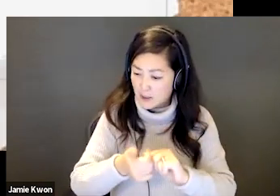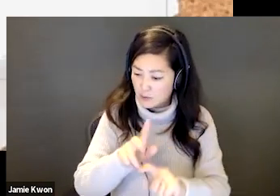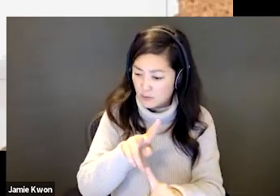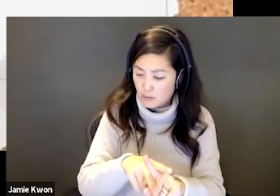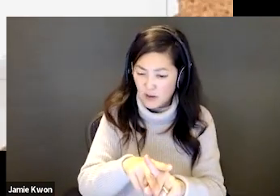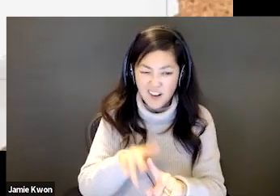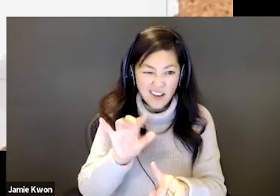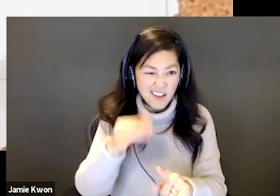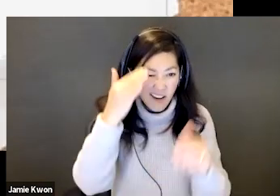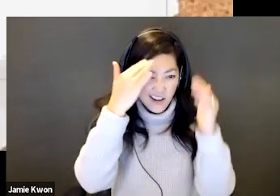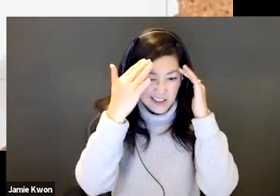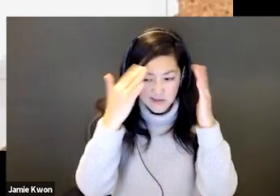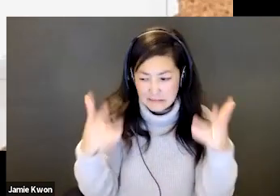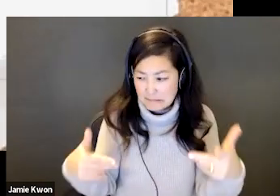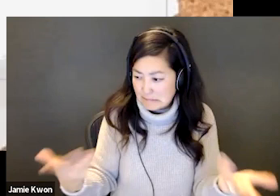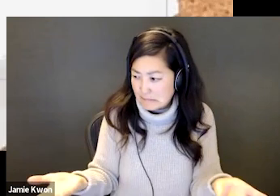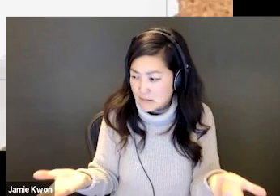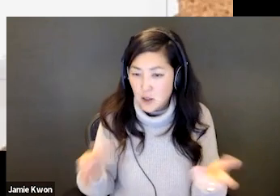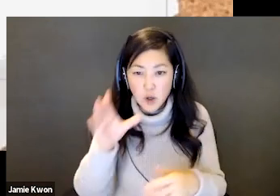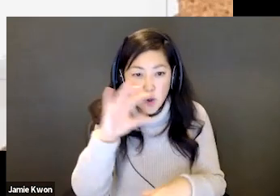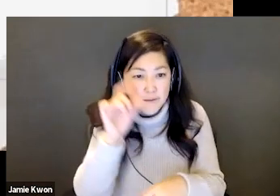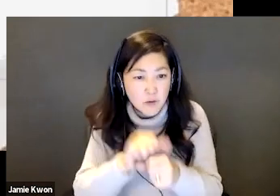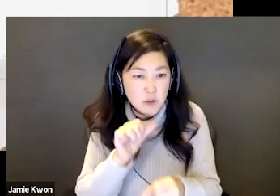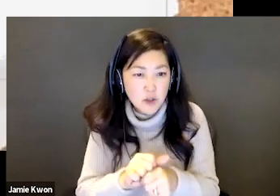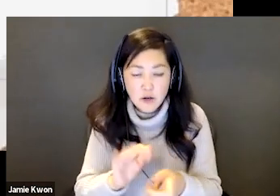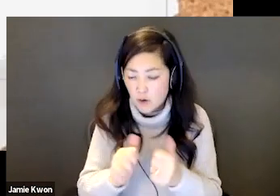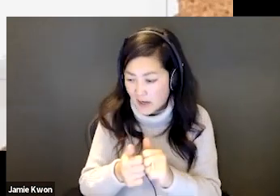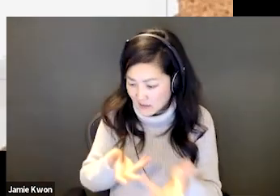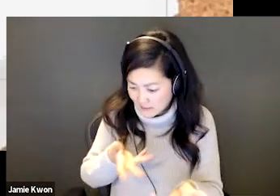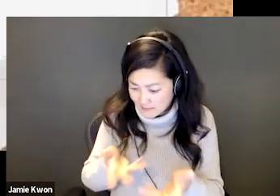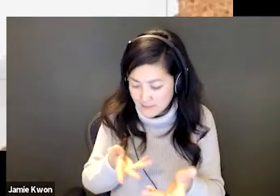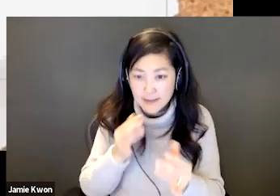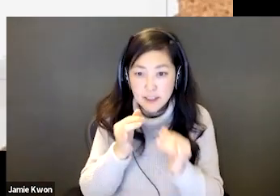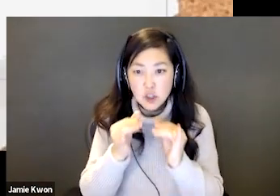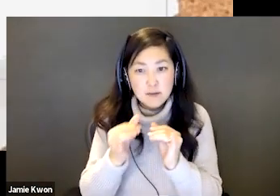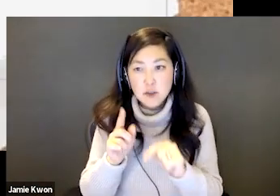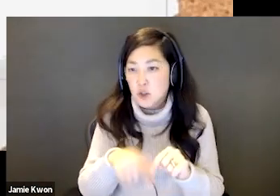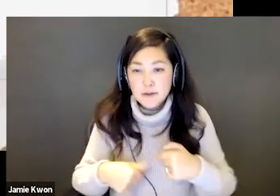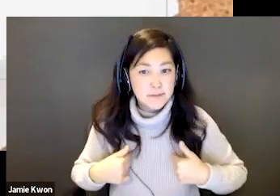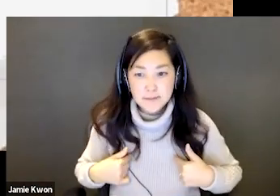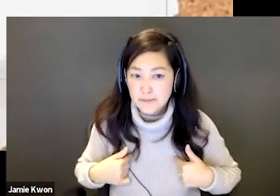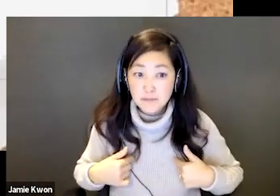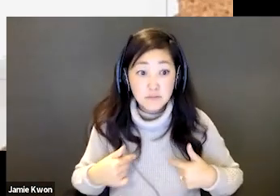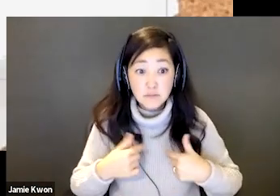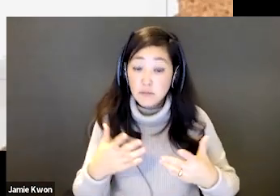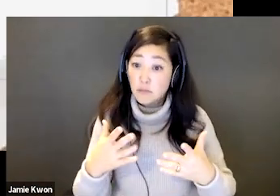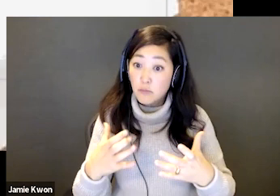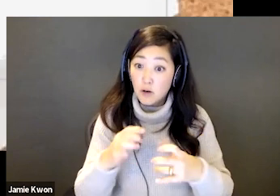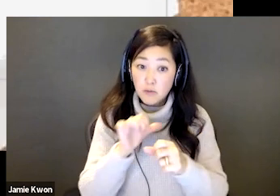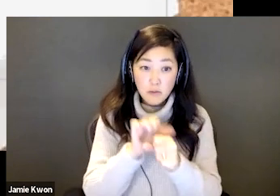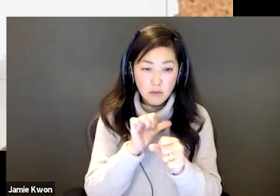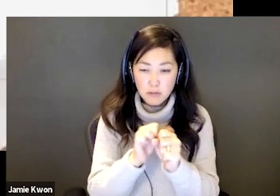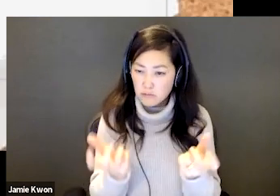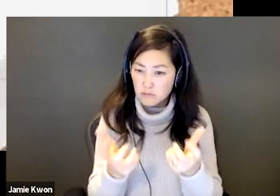knowledge, look for a job, or handle a job interview. I wanted a job commensurate with